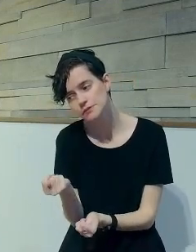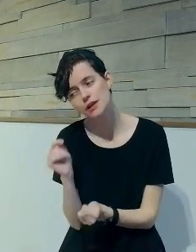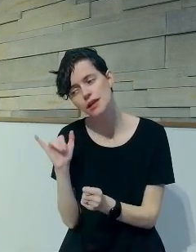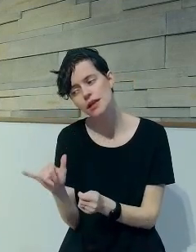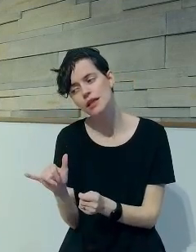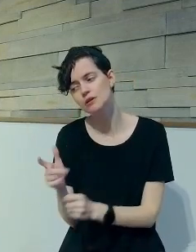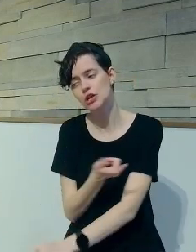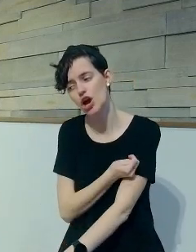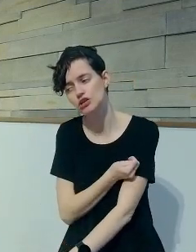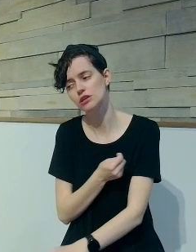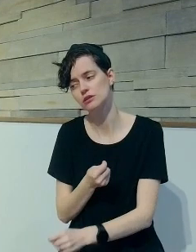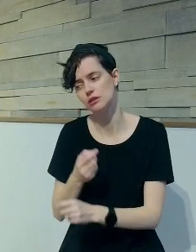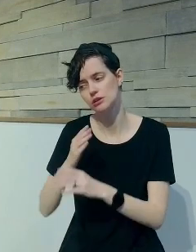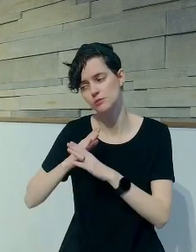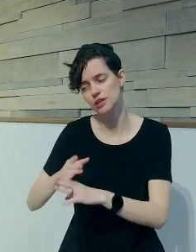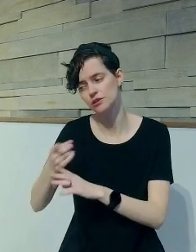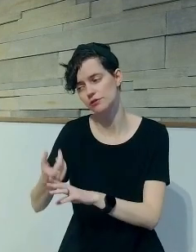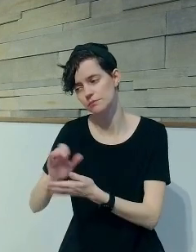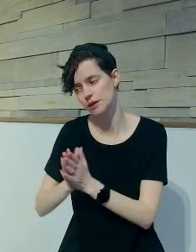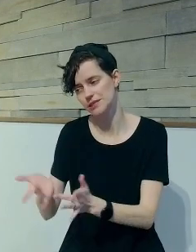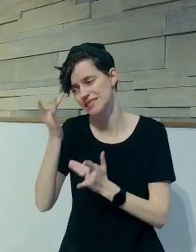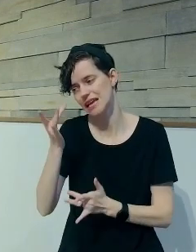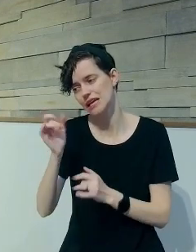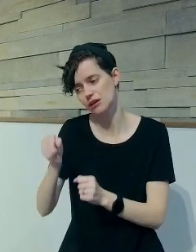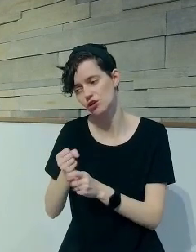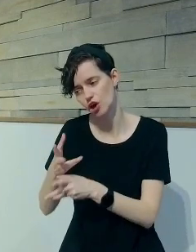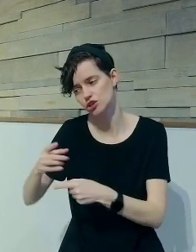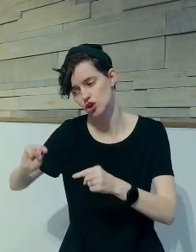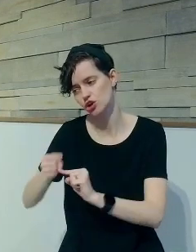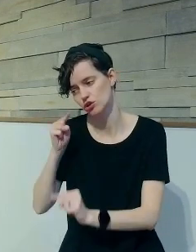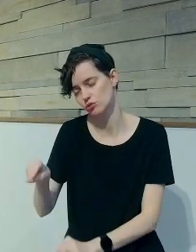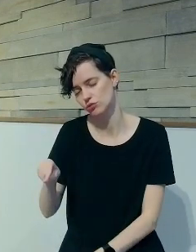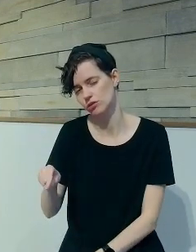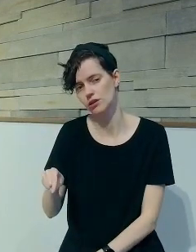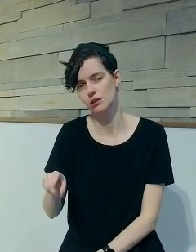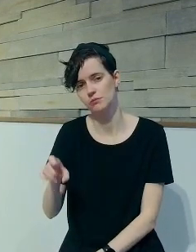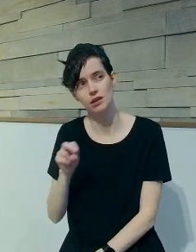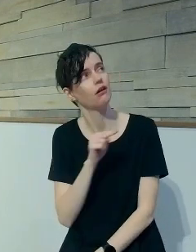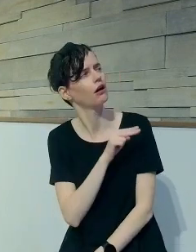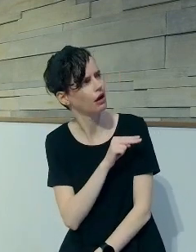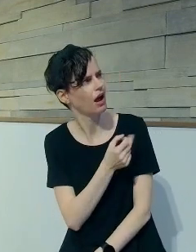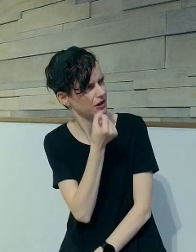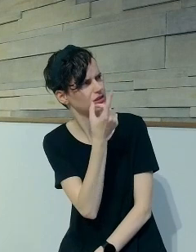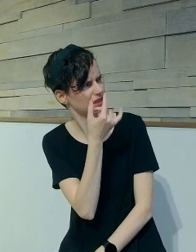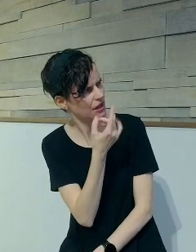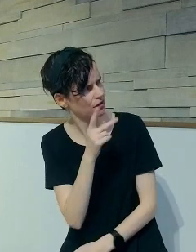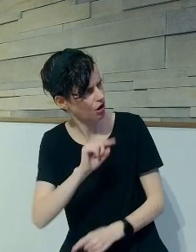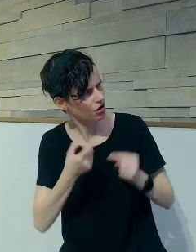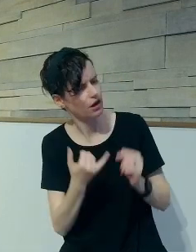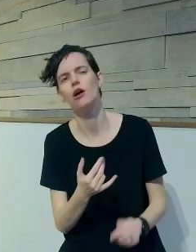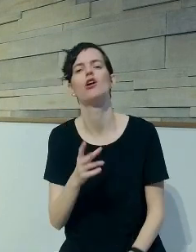That was an inoculation. It was a vaccine to prevent you from getting diseases that can really cause harm. Penny didn't look at me and say, oh, I understand the pain